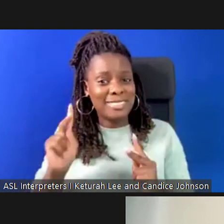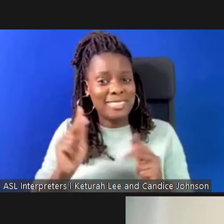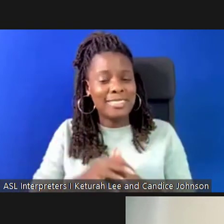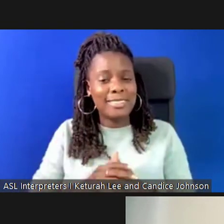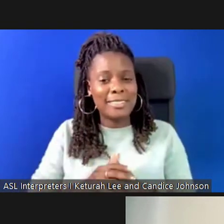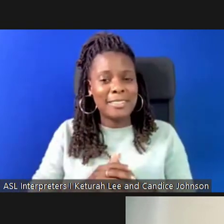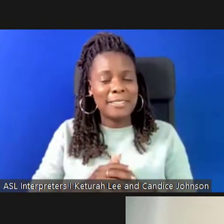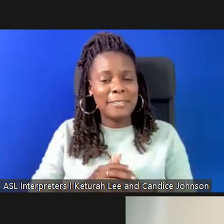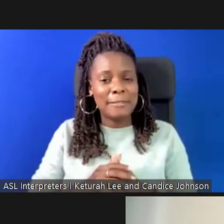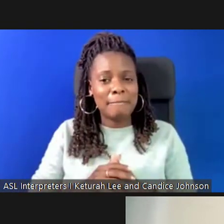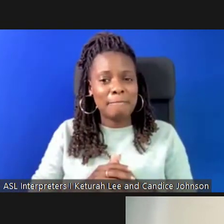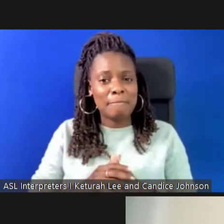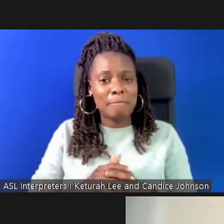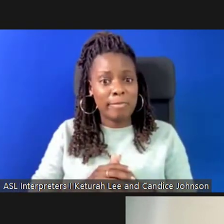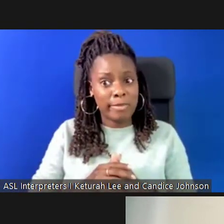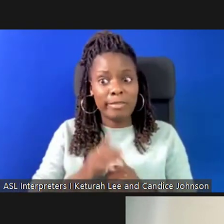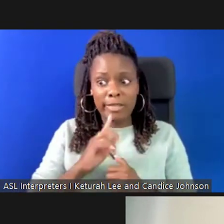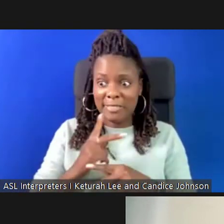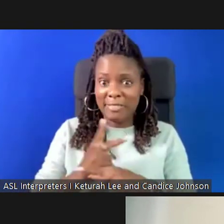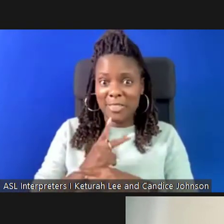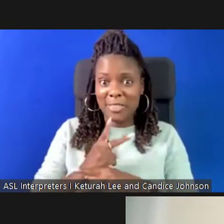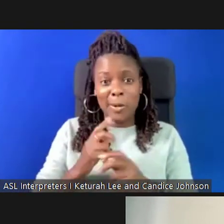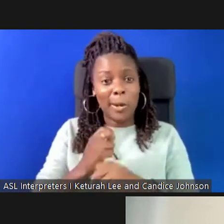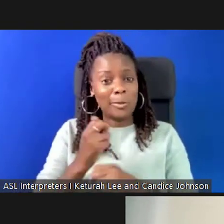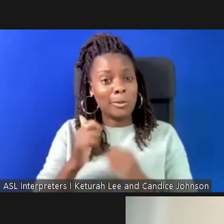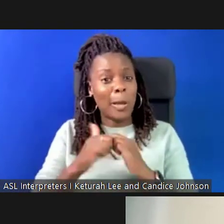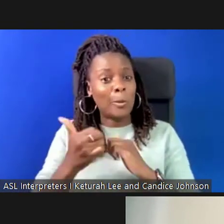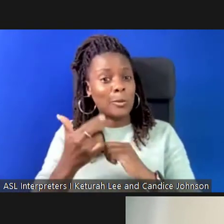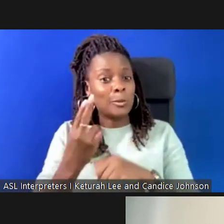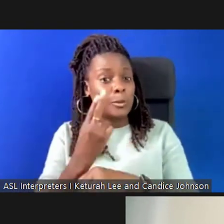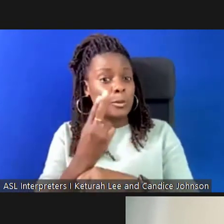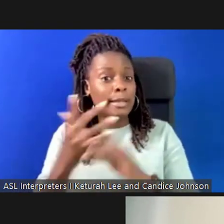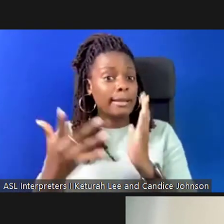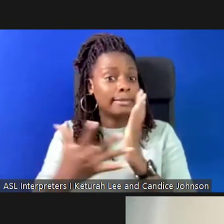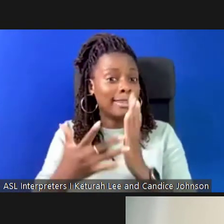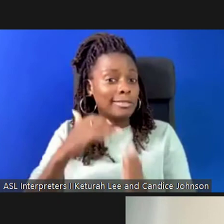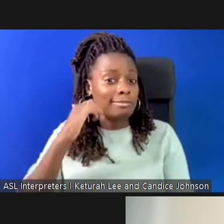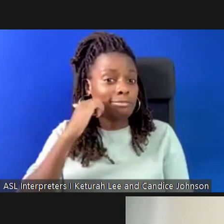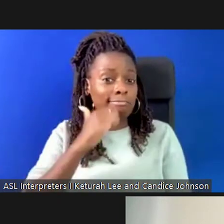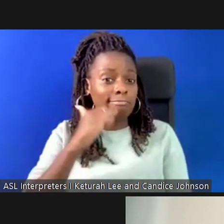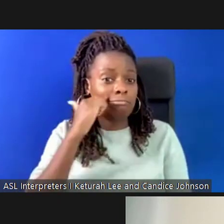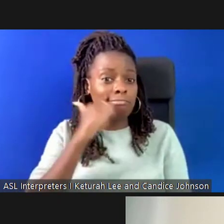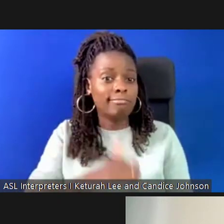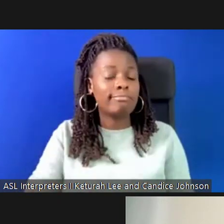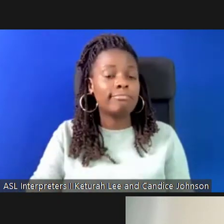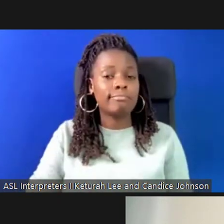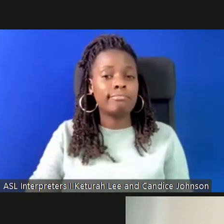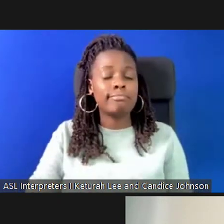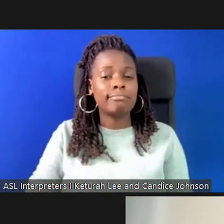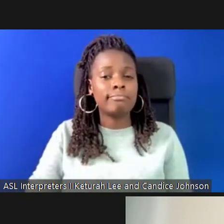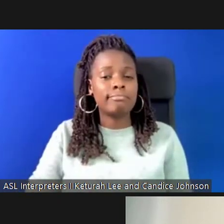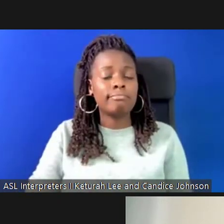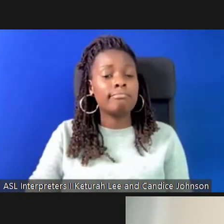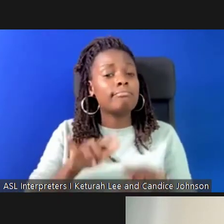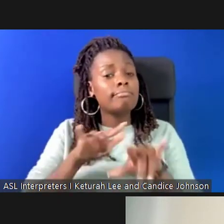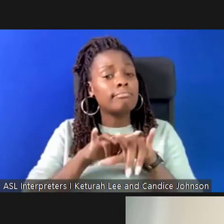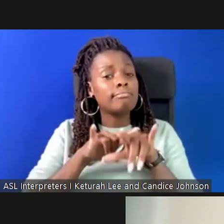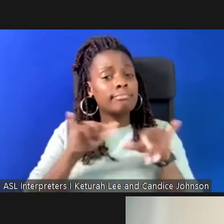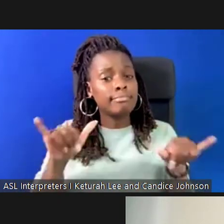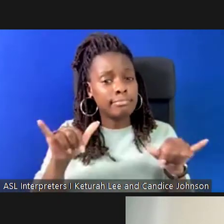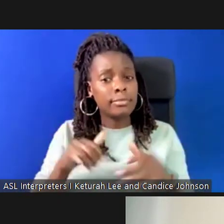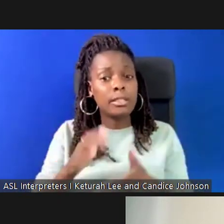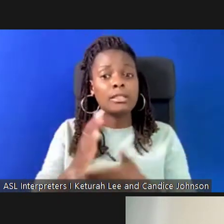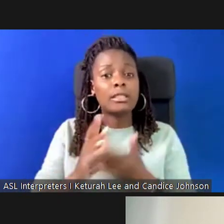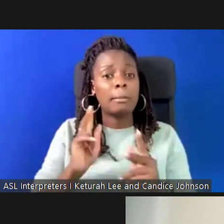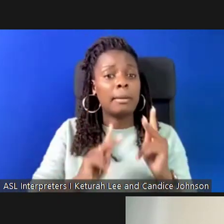their daily routines. Having said that, I think there are people who have been left